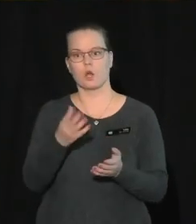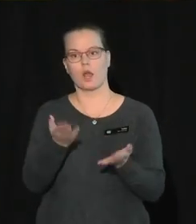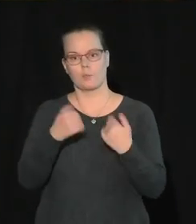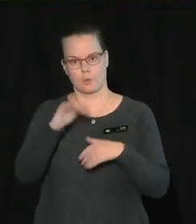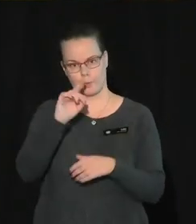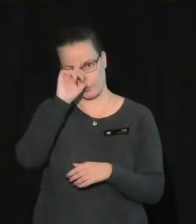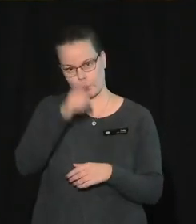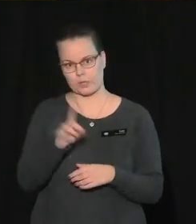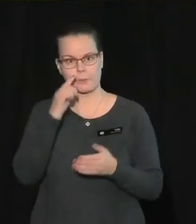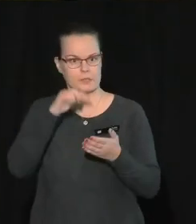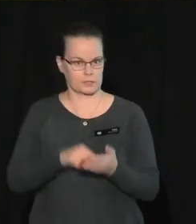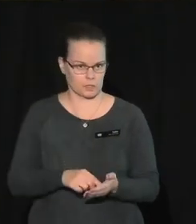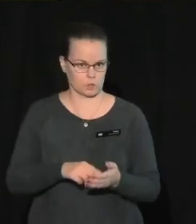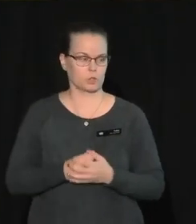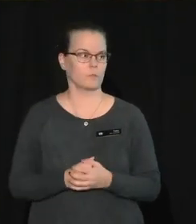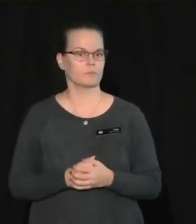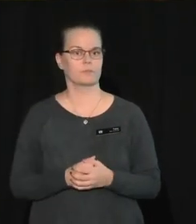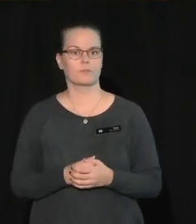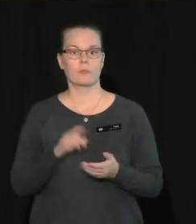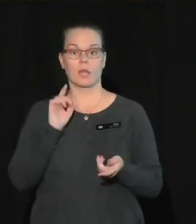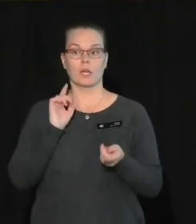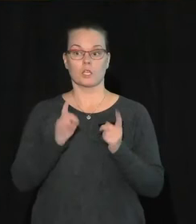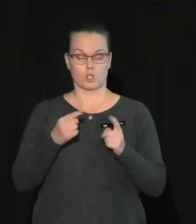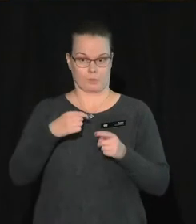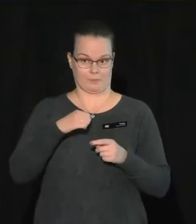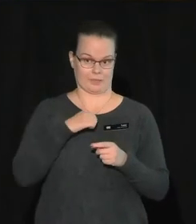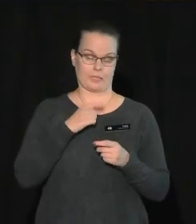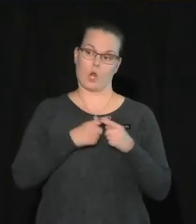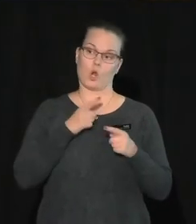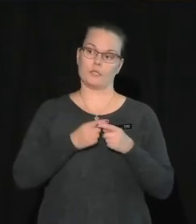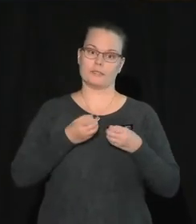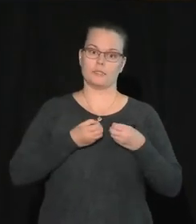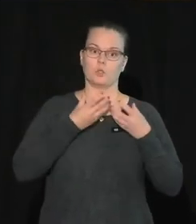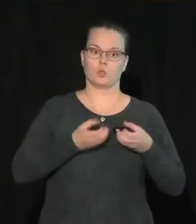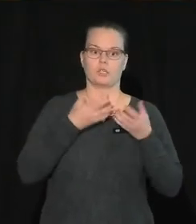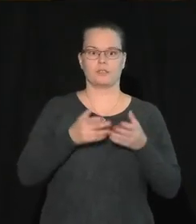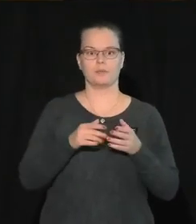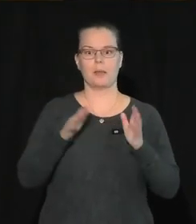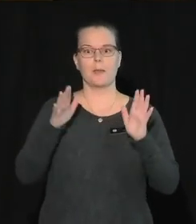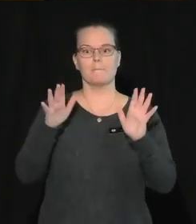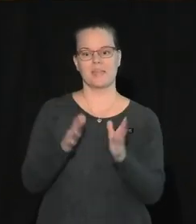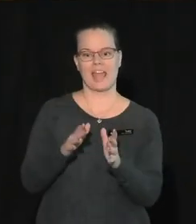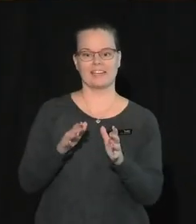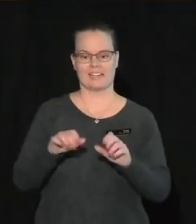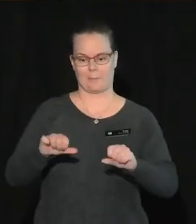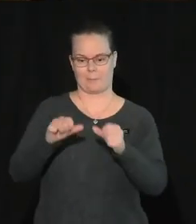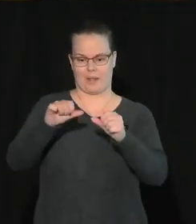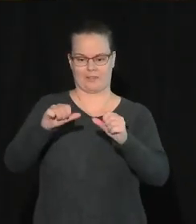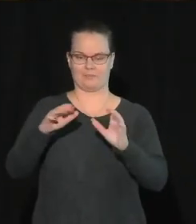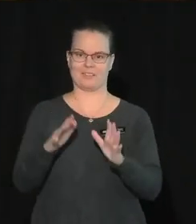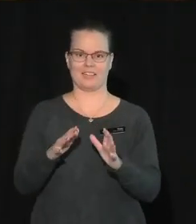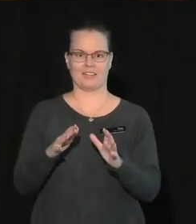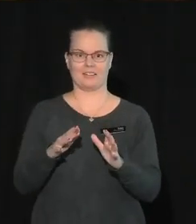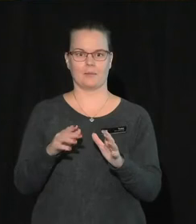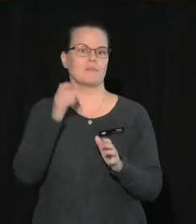it means. If I am a manufacturer of miniature phones,